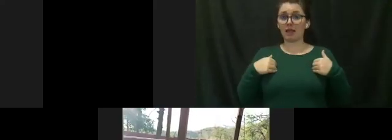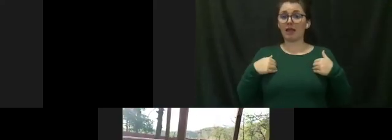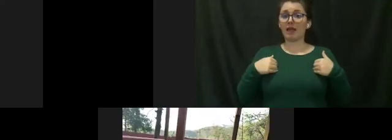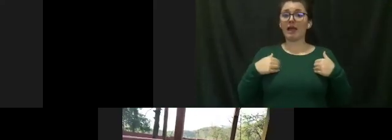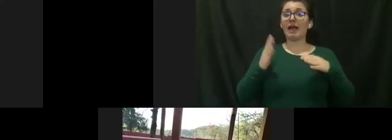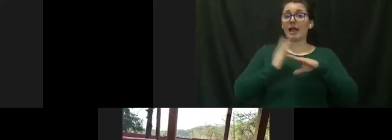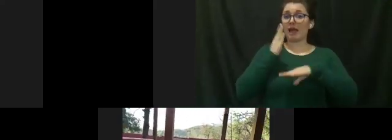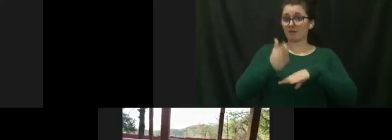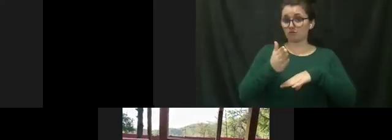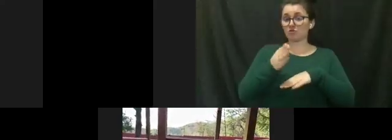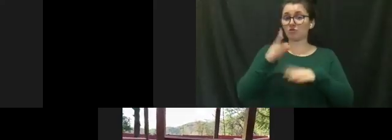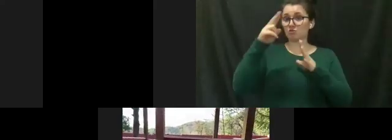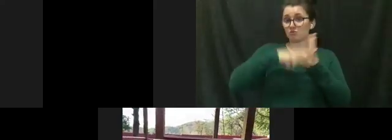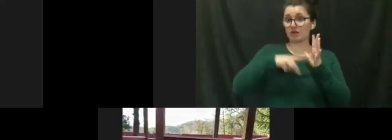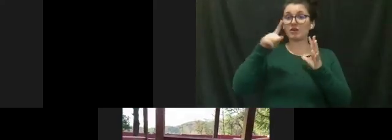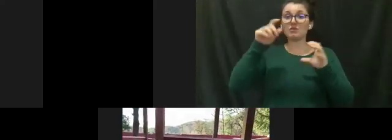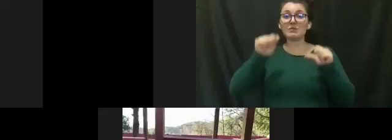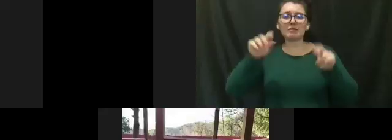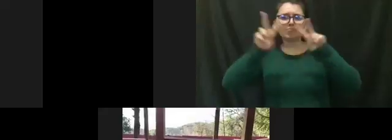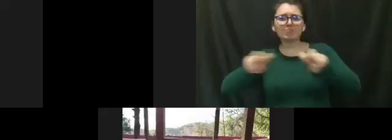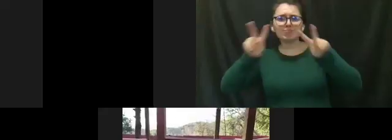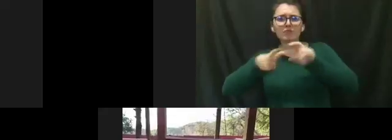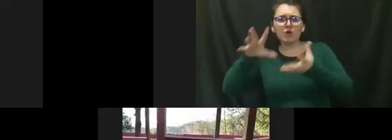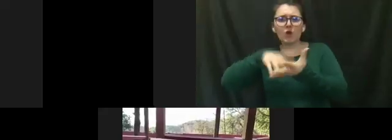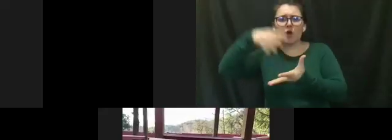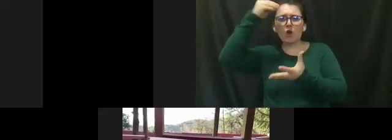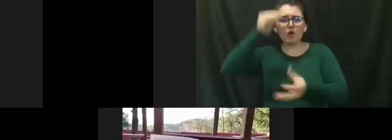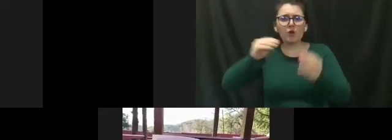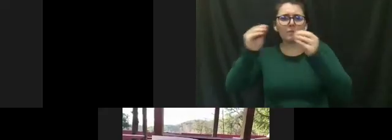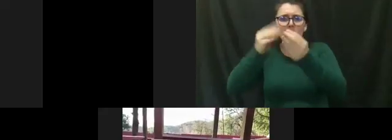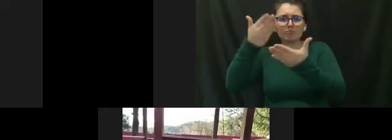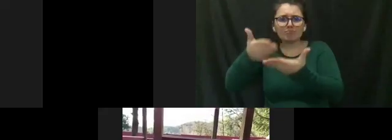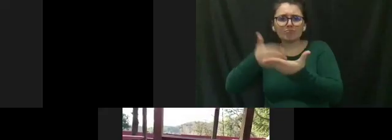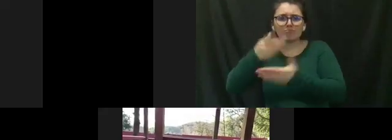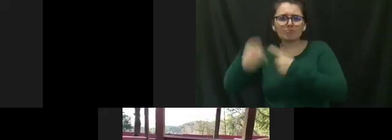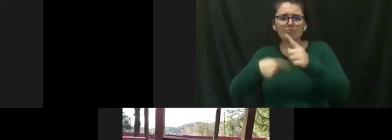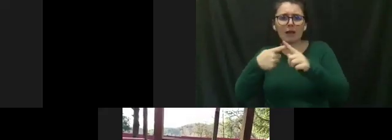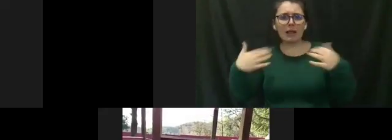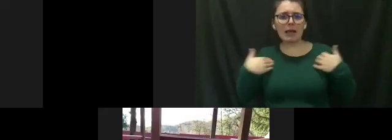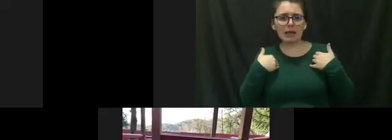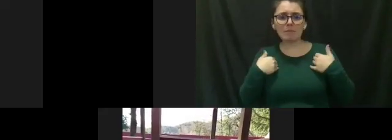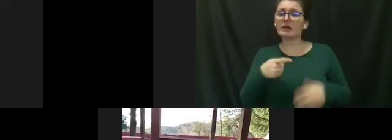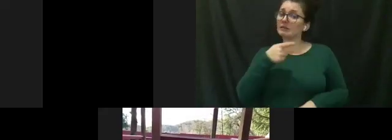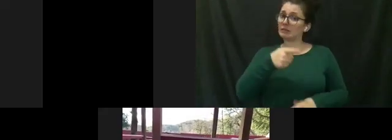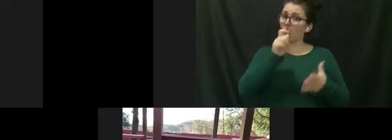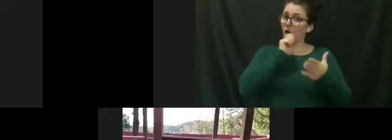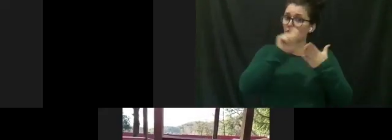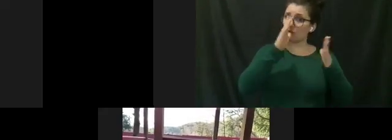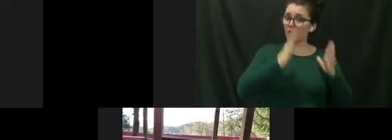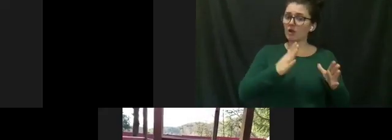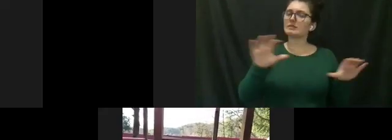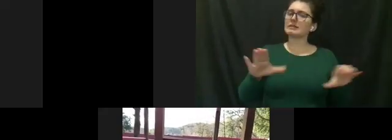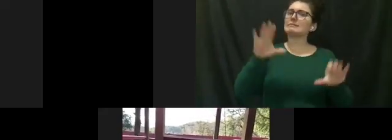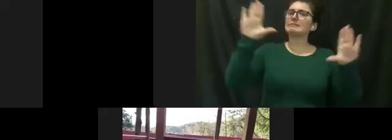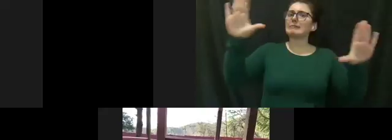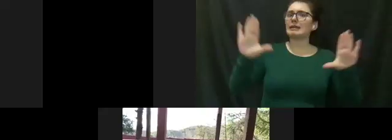animals. And Steve Jenkins always does a really good job about sharing a lot of great